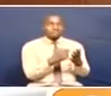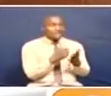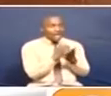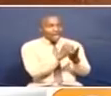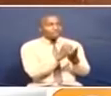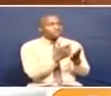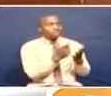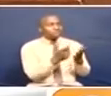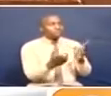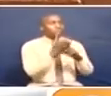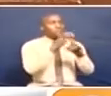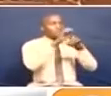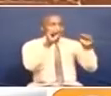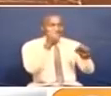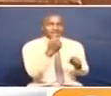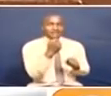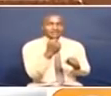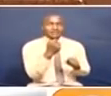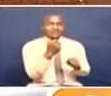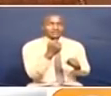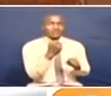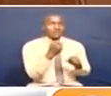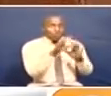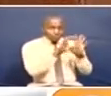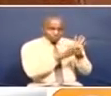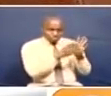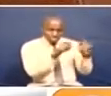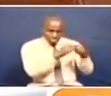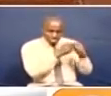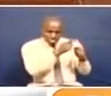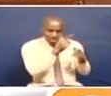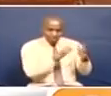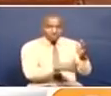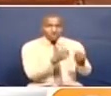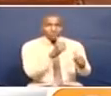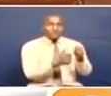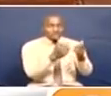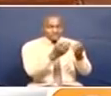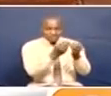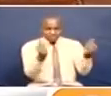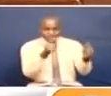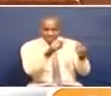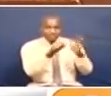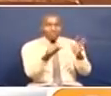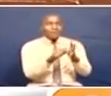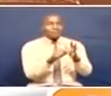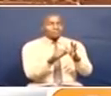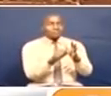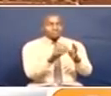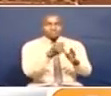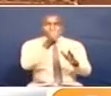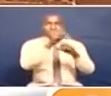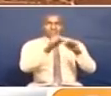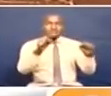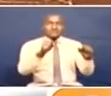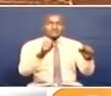Kenya? What was the mischief in the constitution that was supposed to cure this clamor for presidency? Without